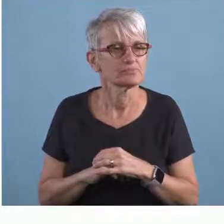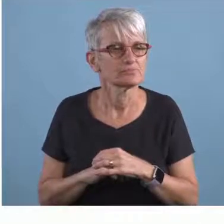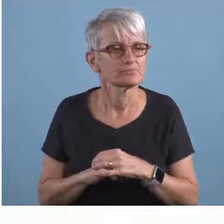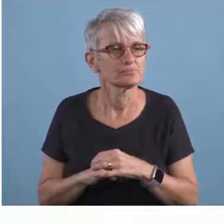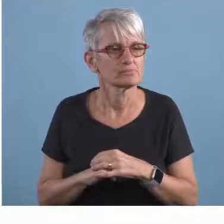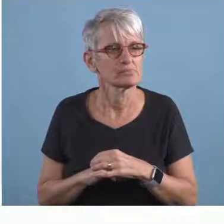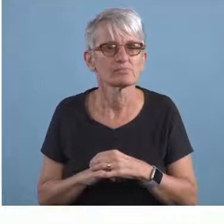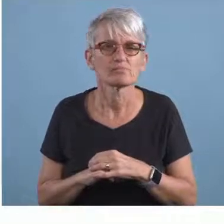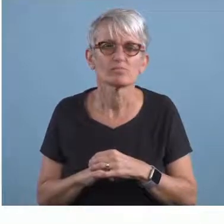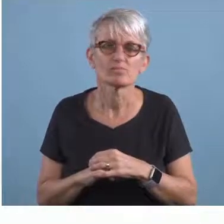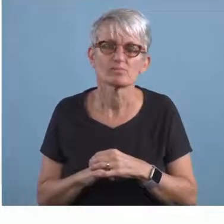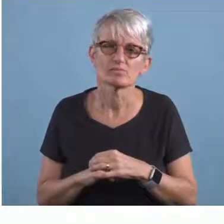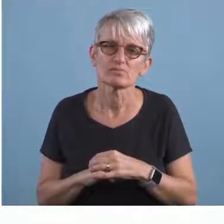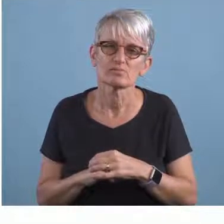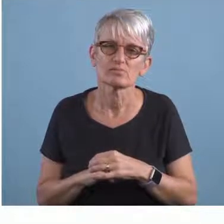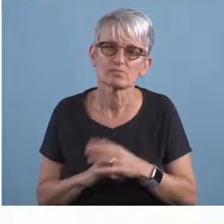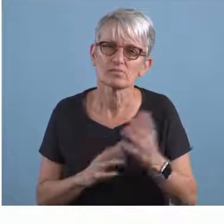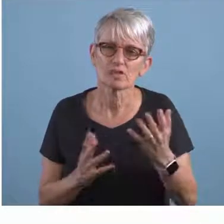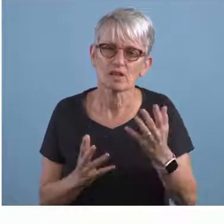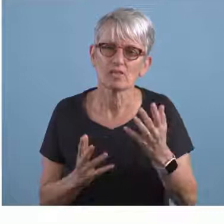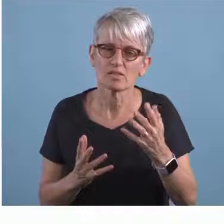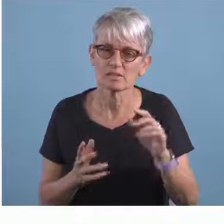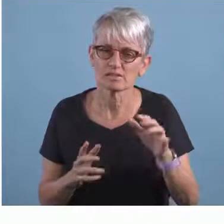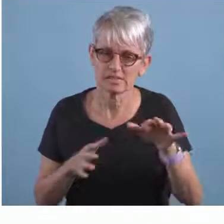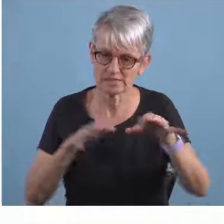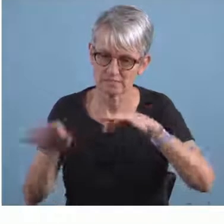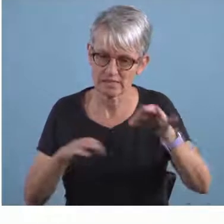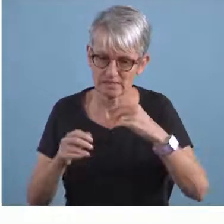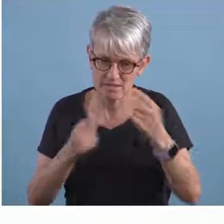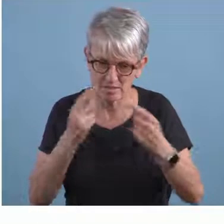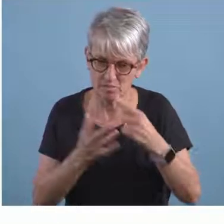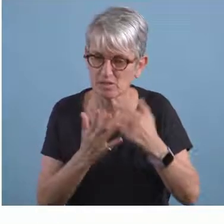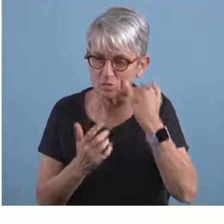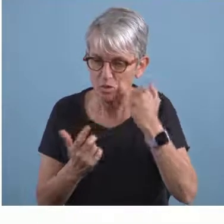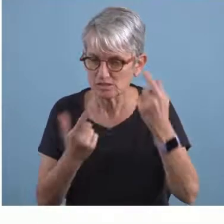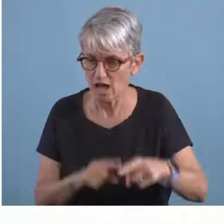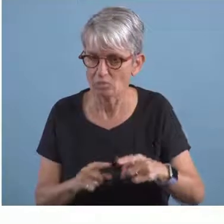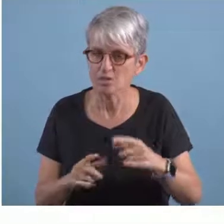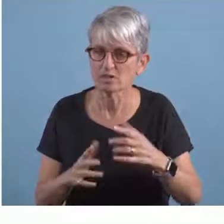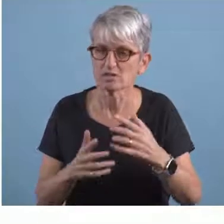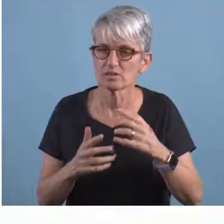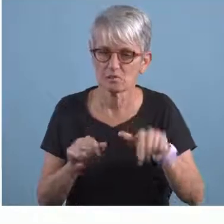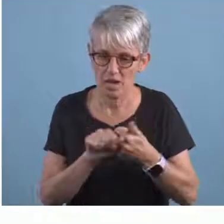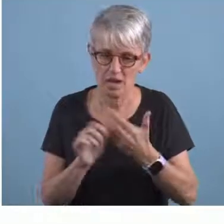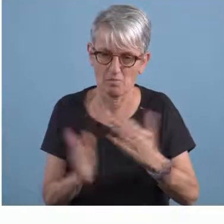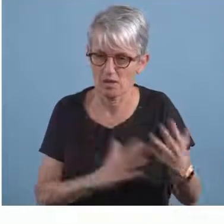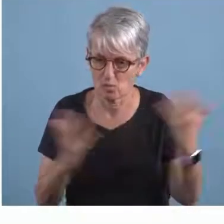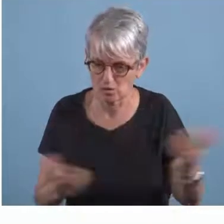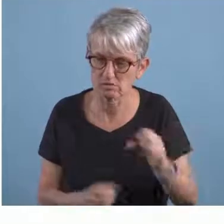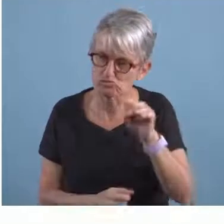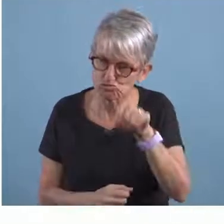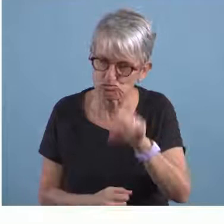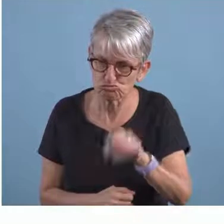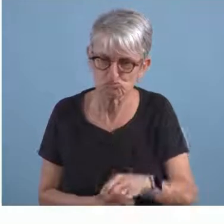And let them in on the plan for what should we do if we have a problem.